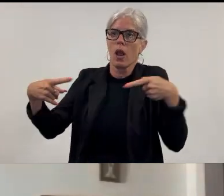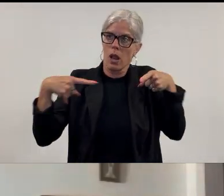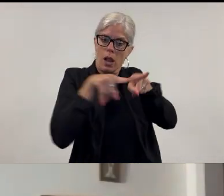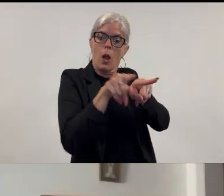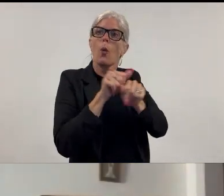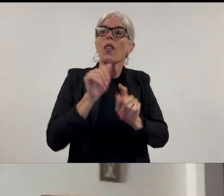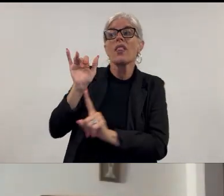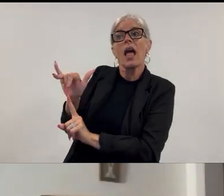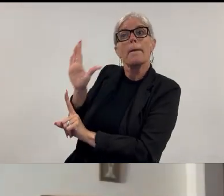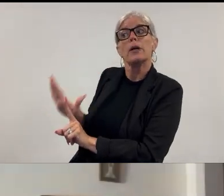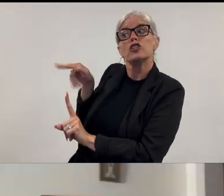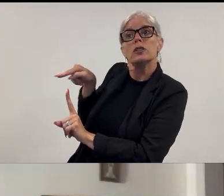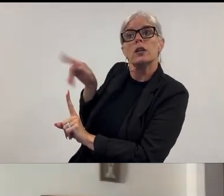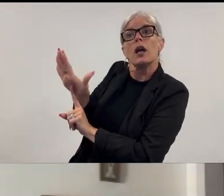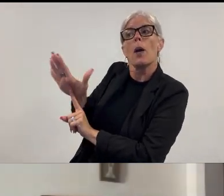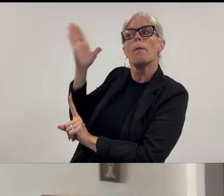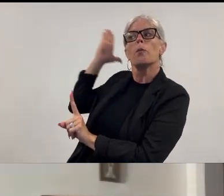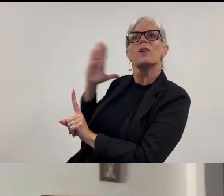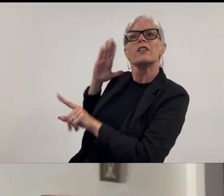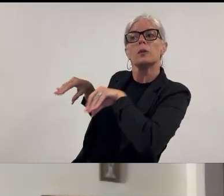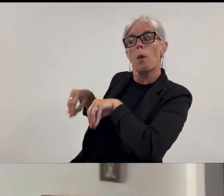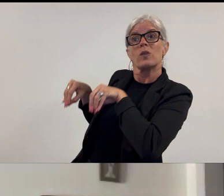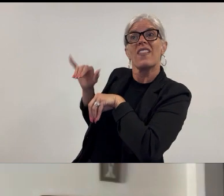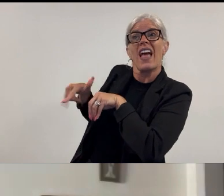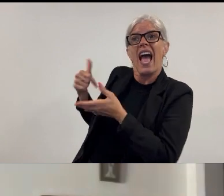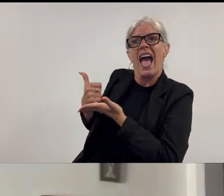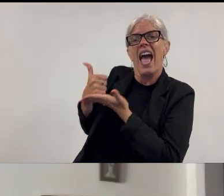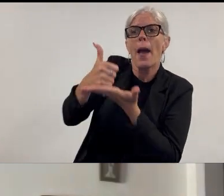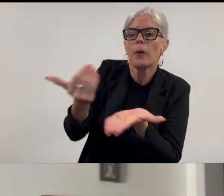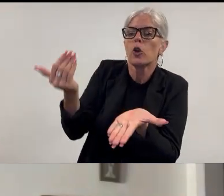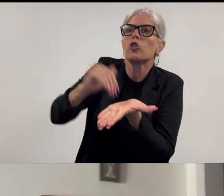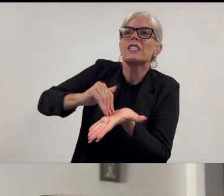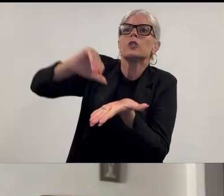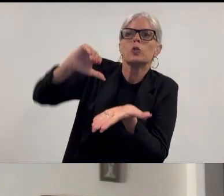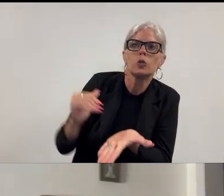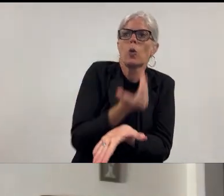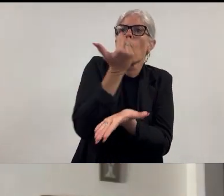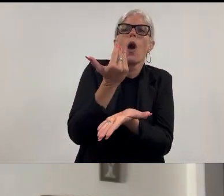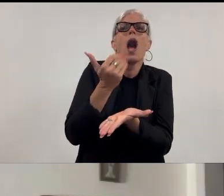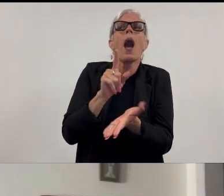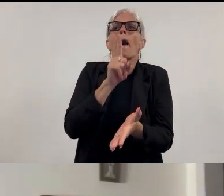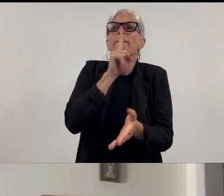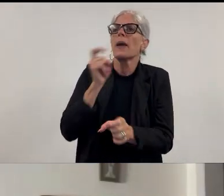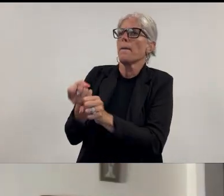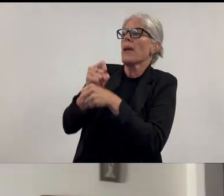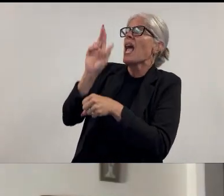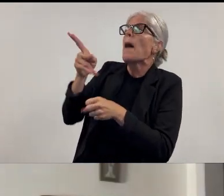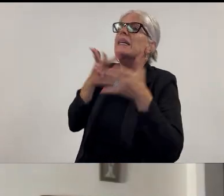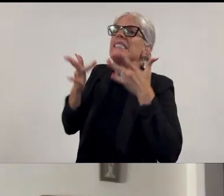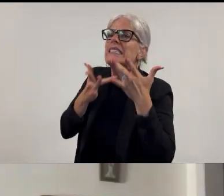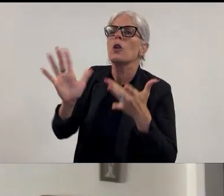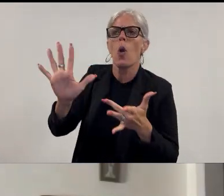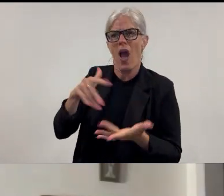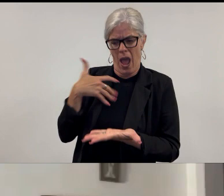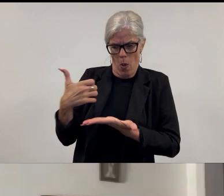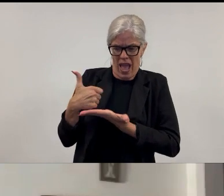are congruent with previous motor patterns in